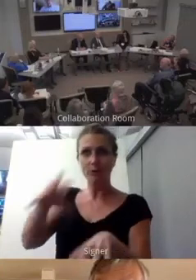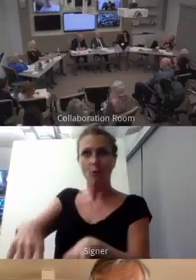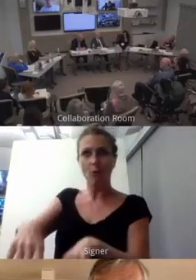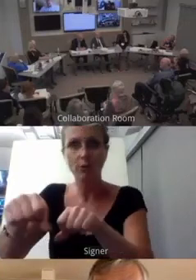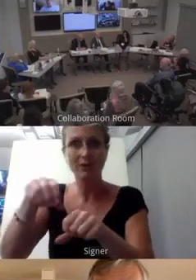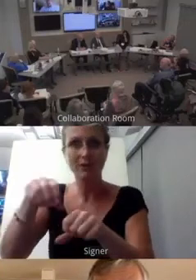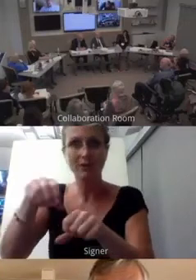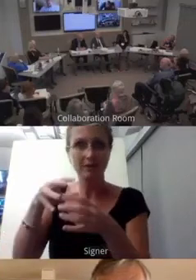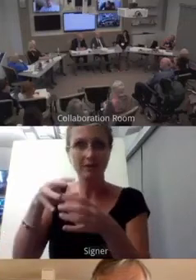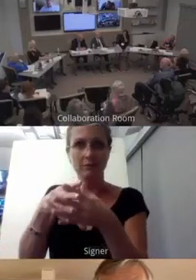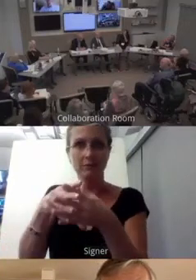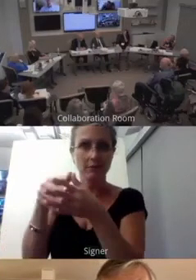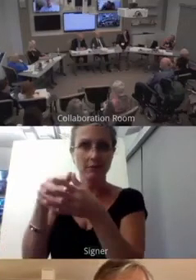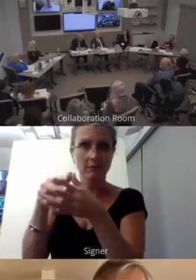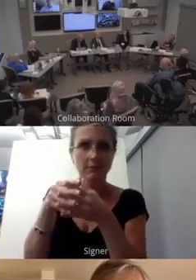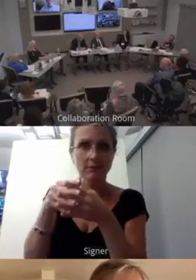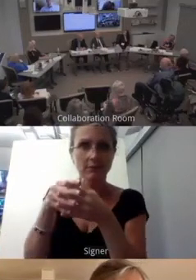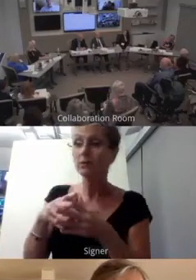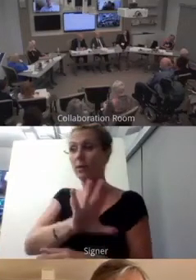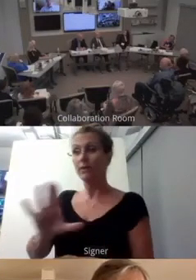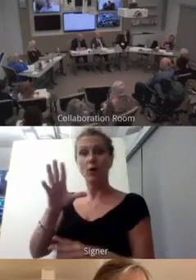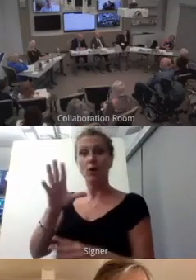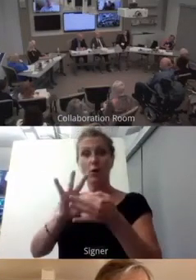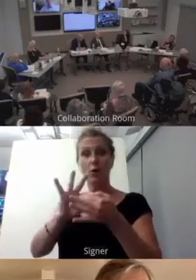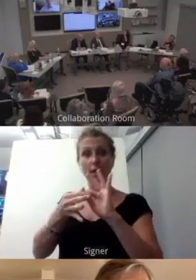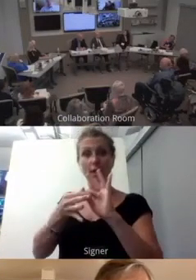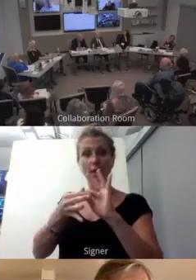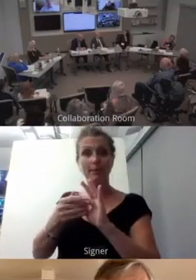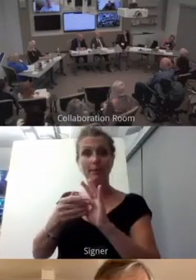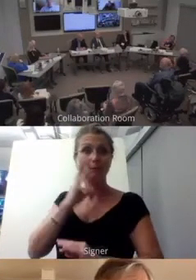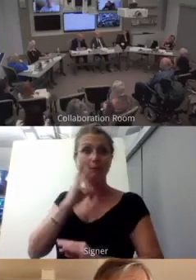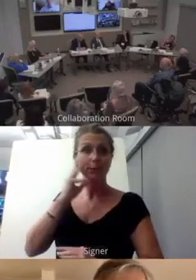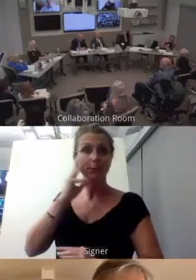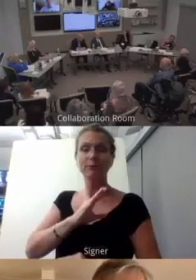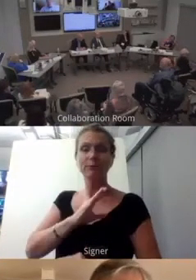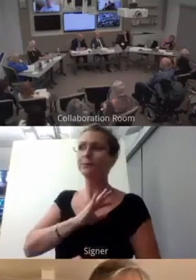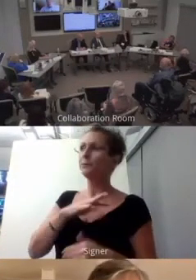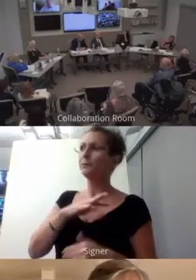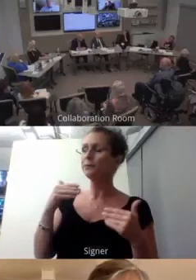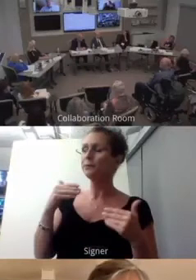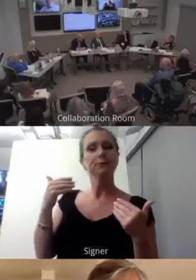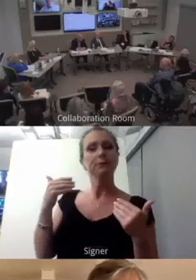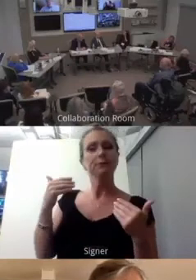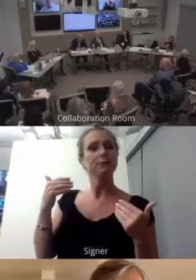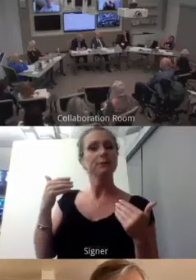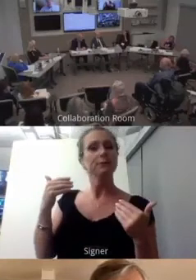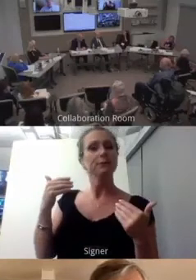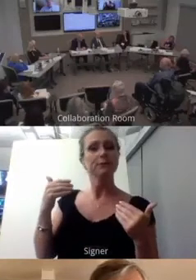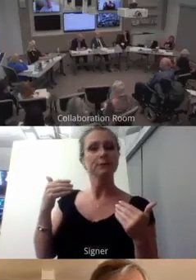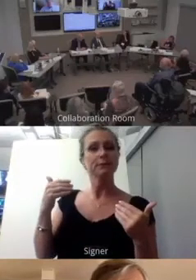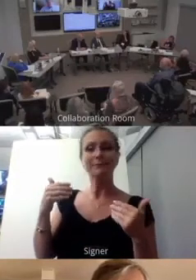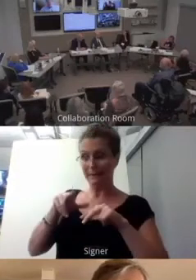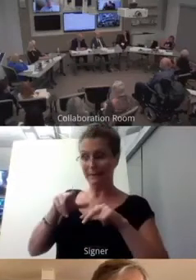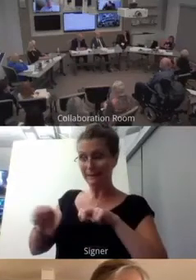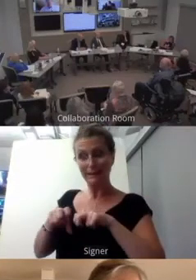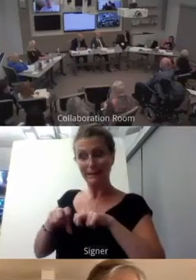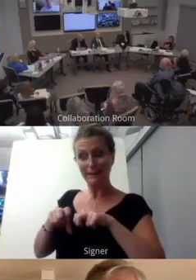accessible so that there were accessible seating in all of the venues, that the